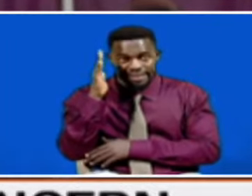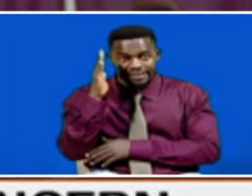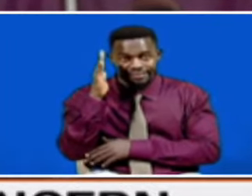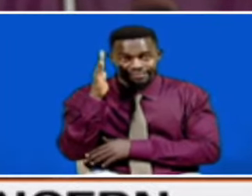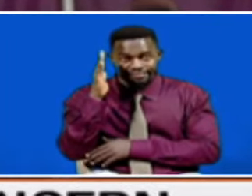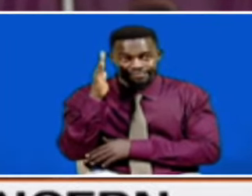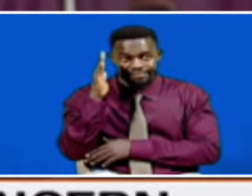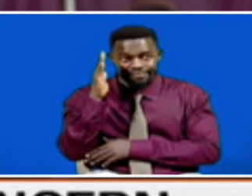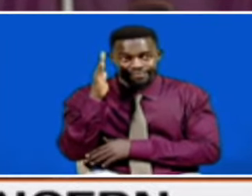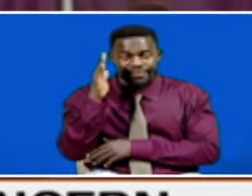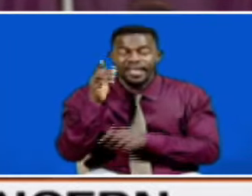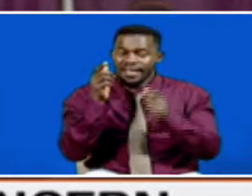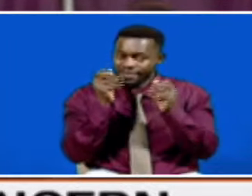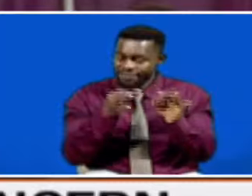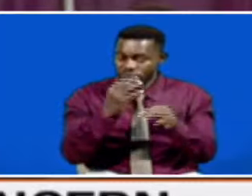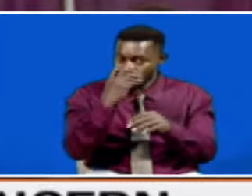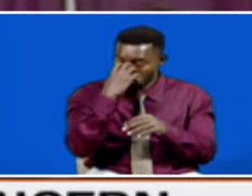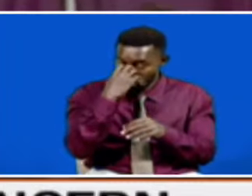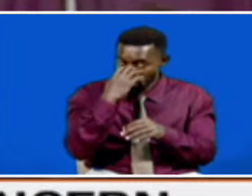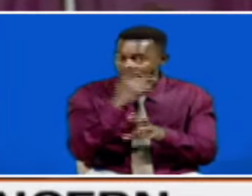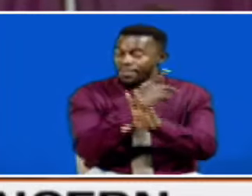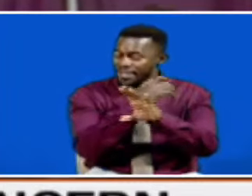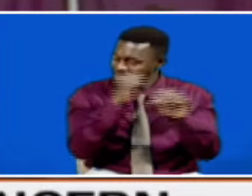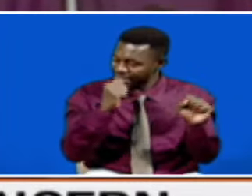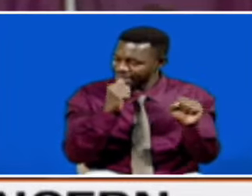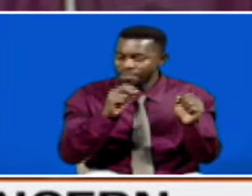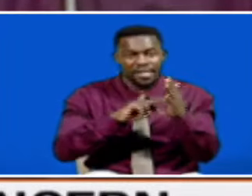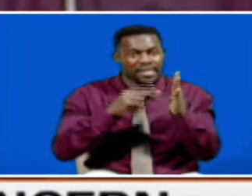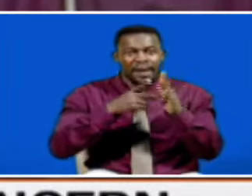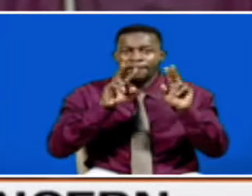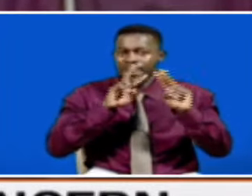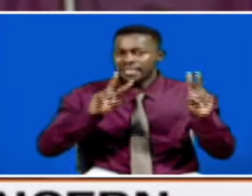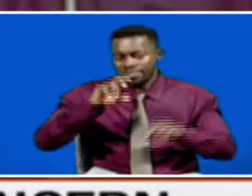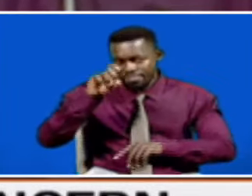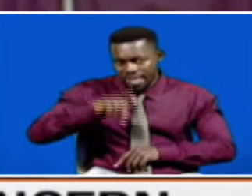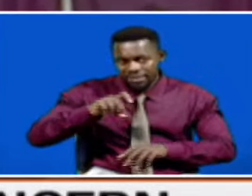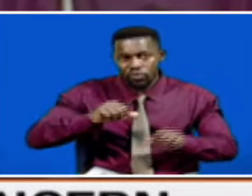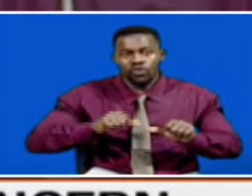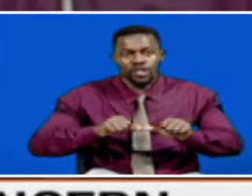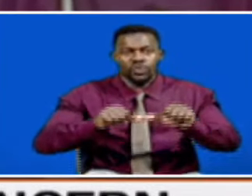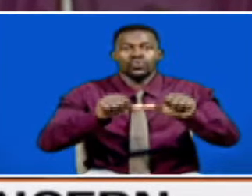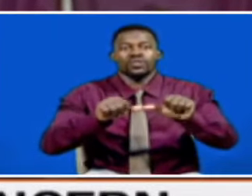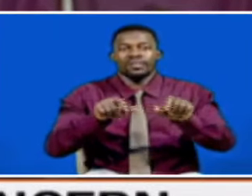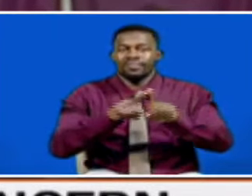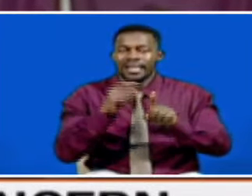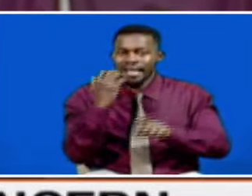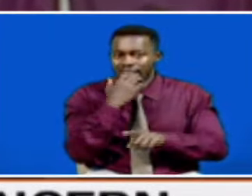as President William Ruto is president and Rigathi Gachagua is deputy president.